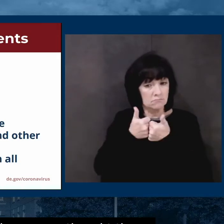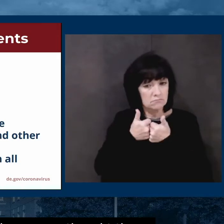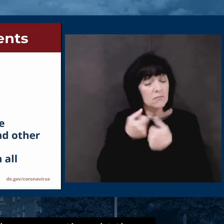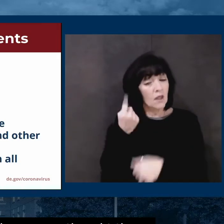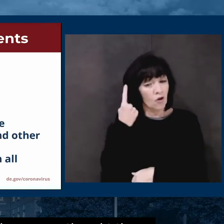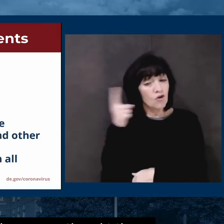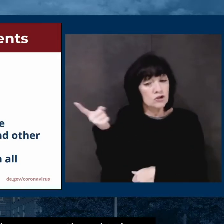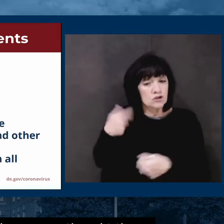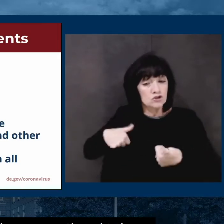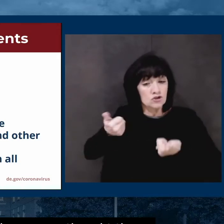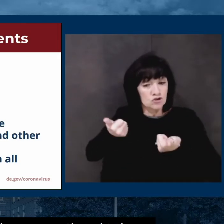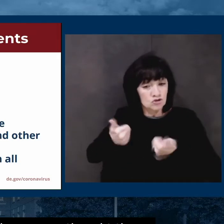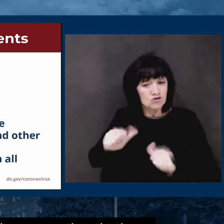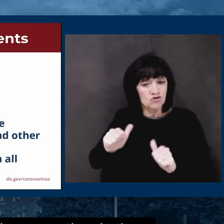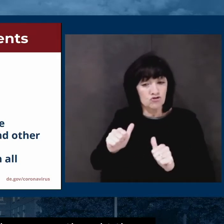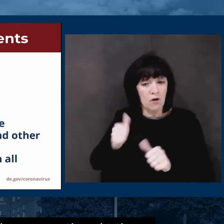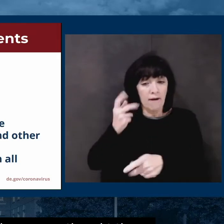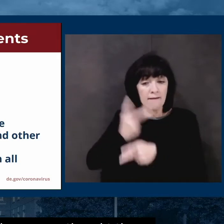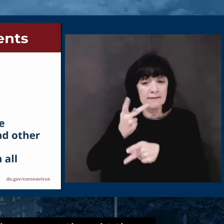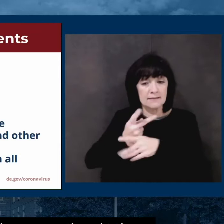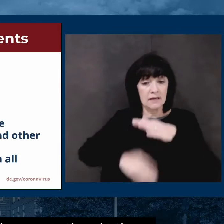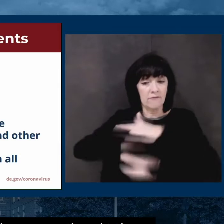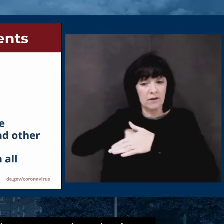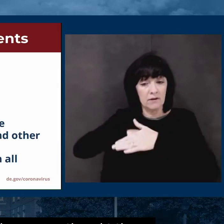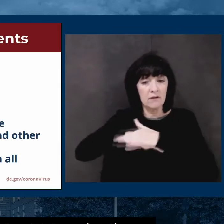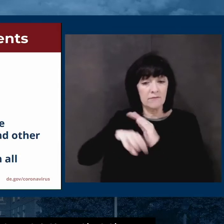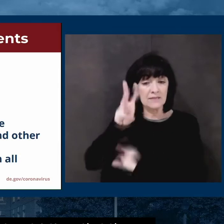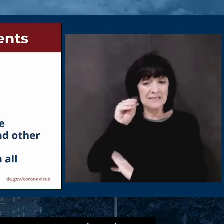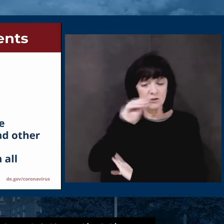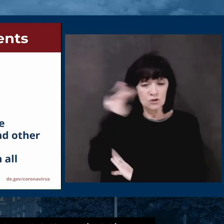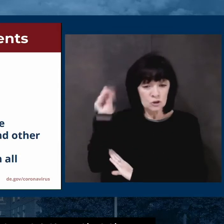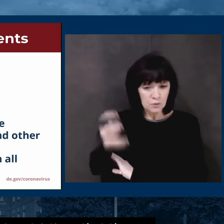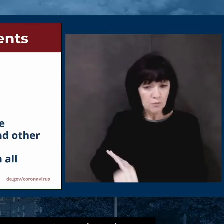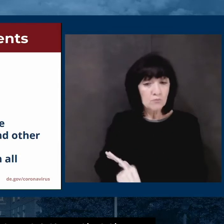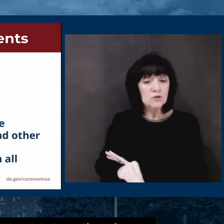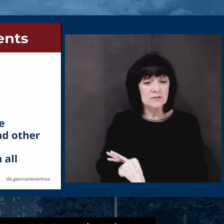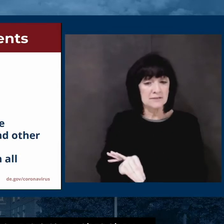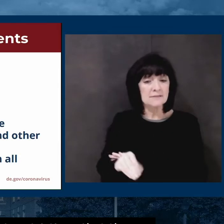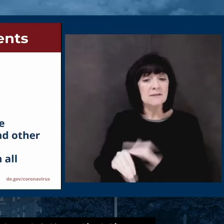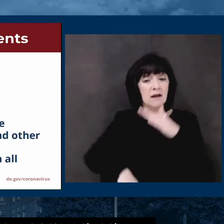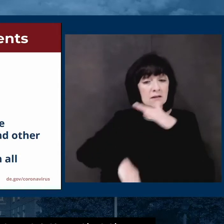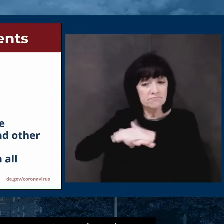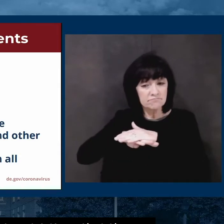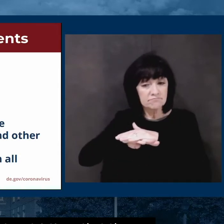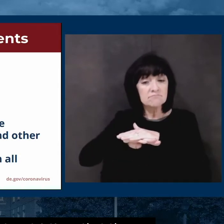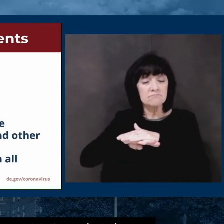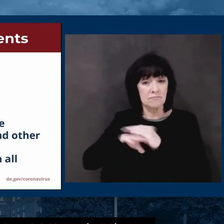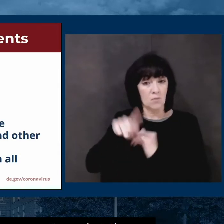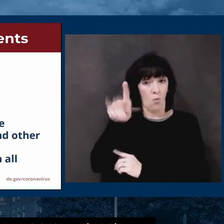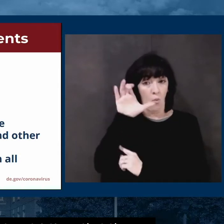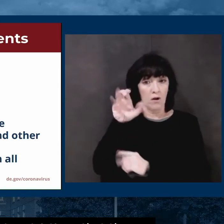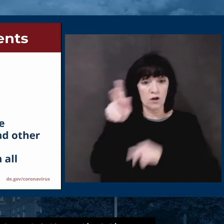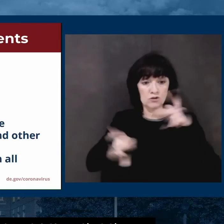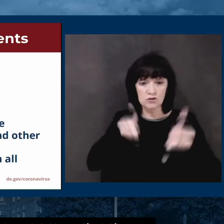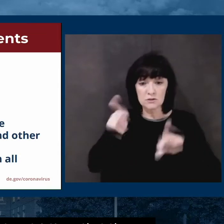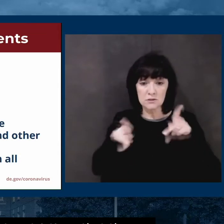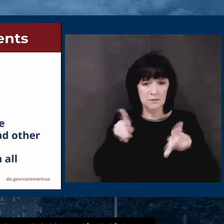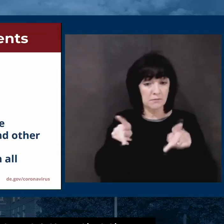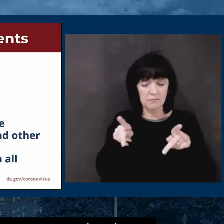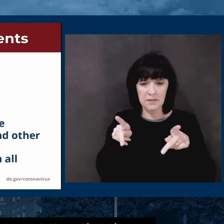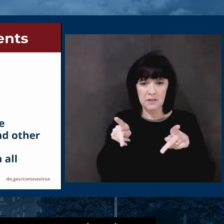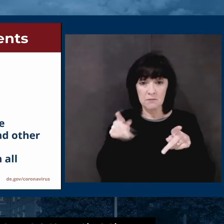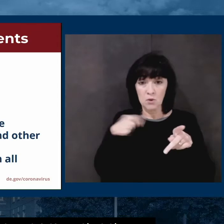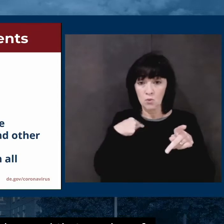were required to at Christiana, it was obvious that even with that restriction in place and that number of people, it was still